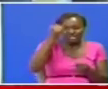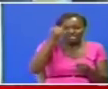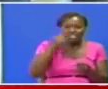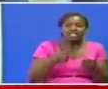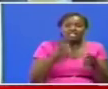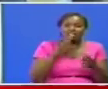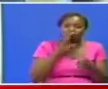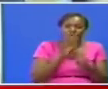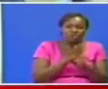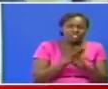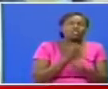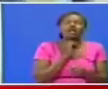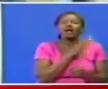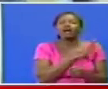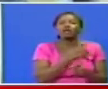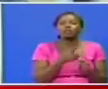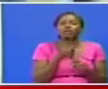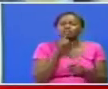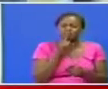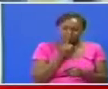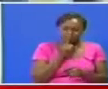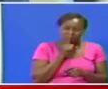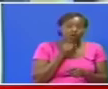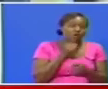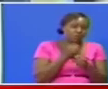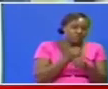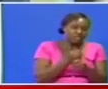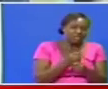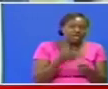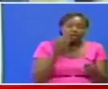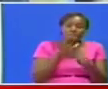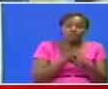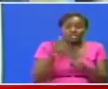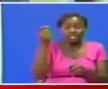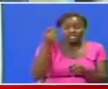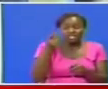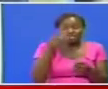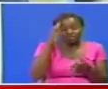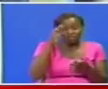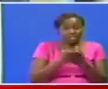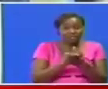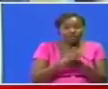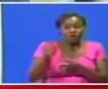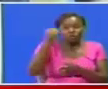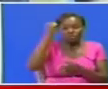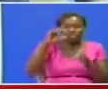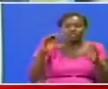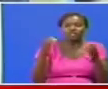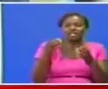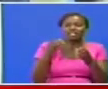very silent on delivery. Most Kenyans believe that the political class is intoxicated with